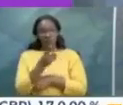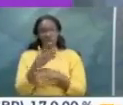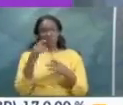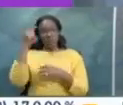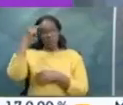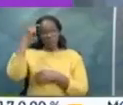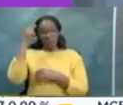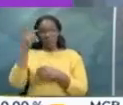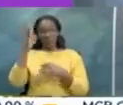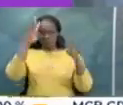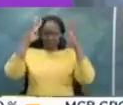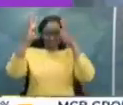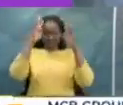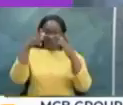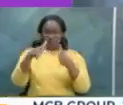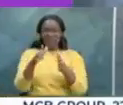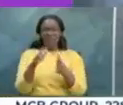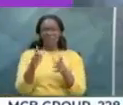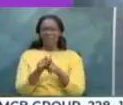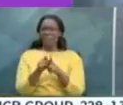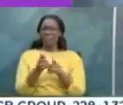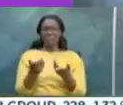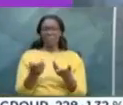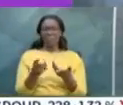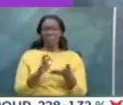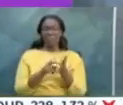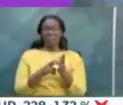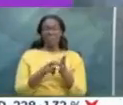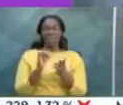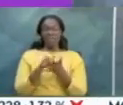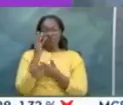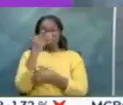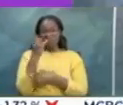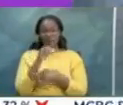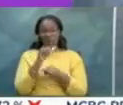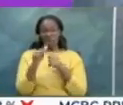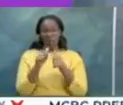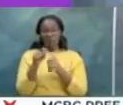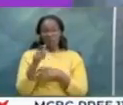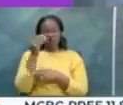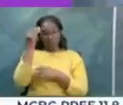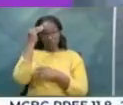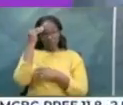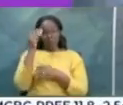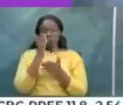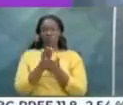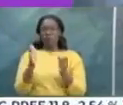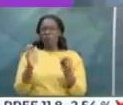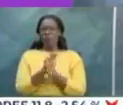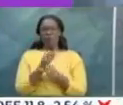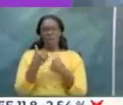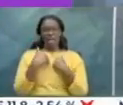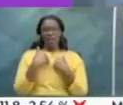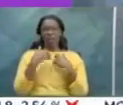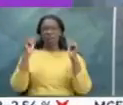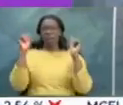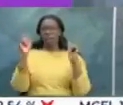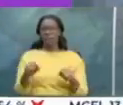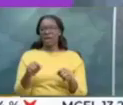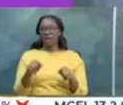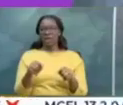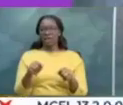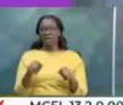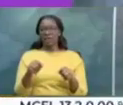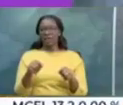their creativity, it's the same. It doesn't, that's the beauty about Montessori learning, because it's so holistic. It can map